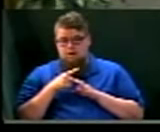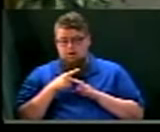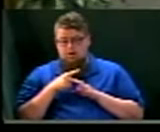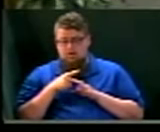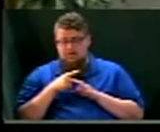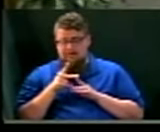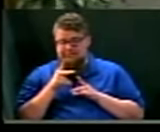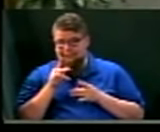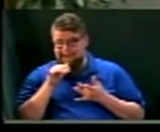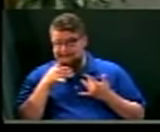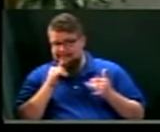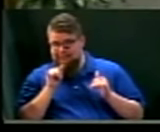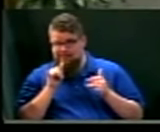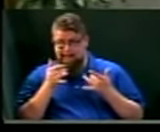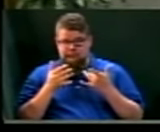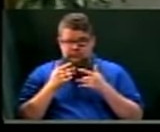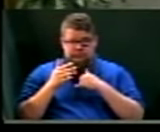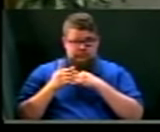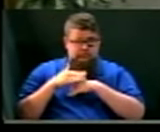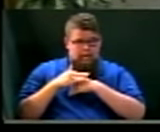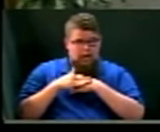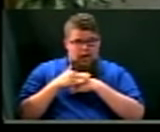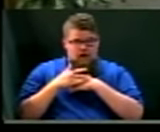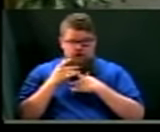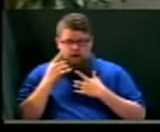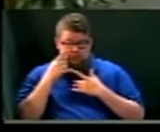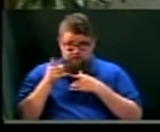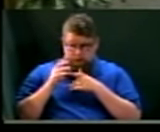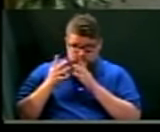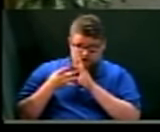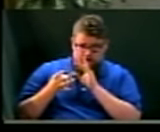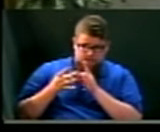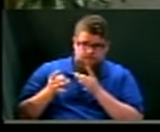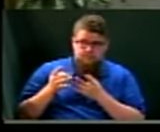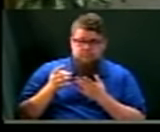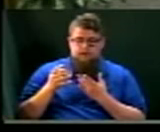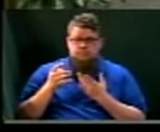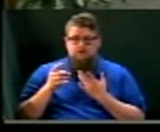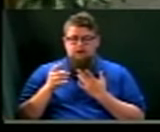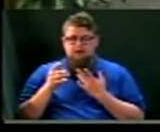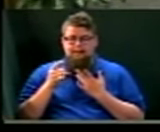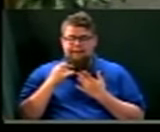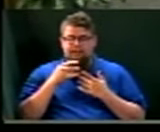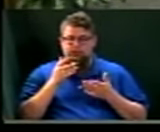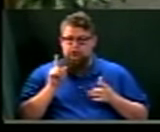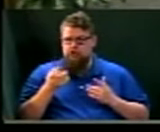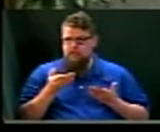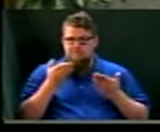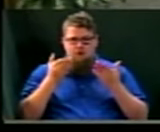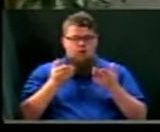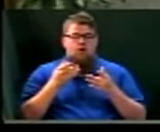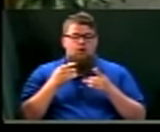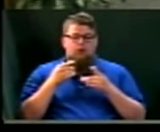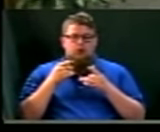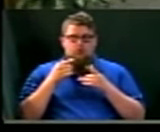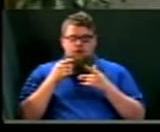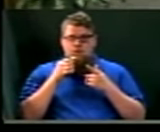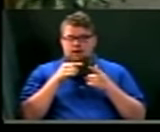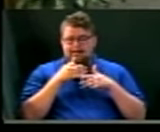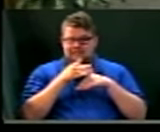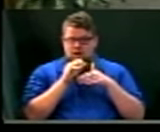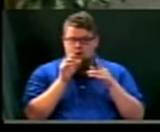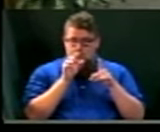slippery slope that you're talking about? If it's just what's in the motion that we send and the board agrees to, is